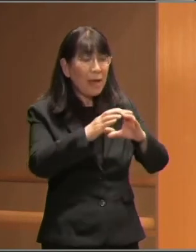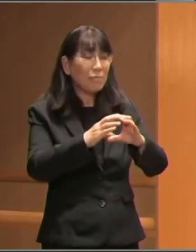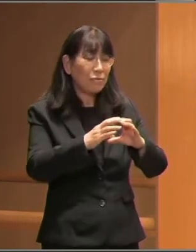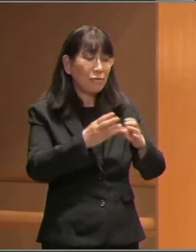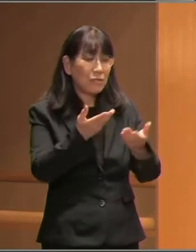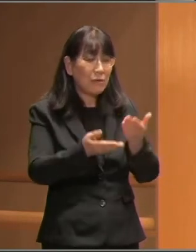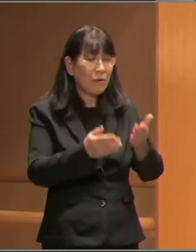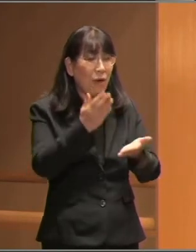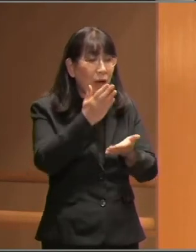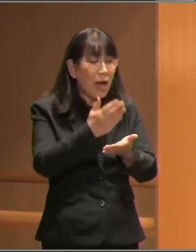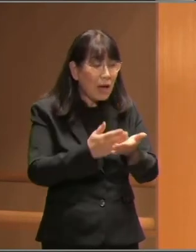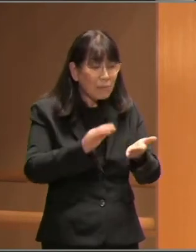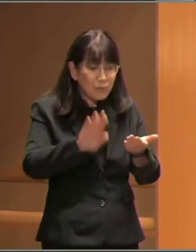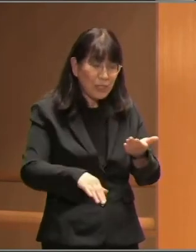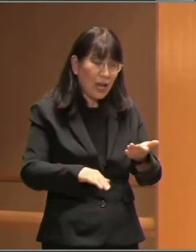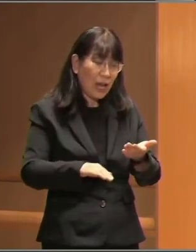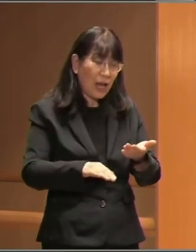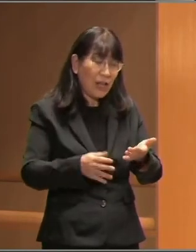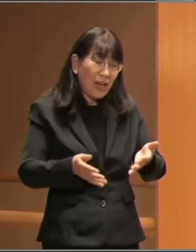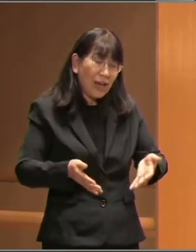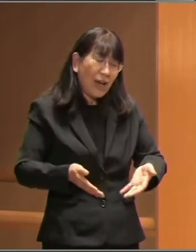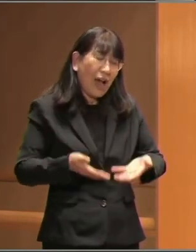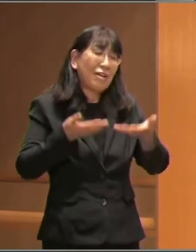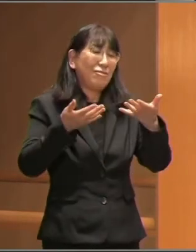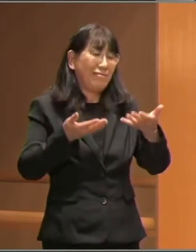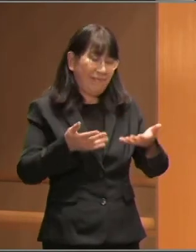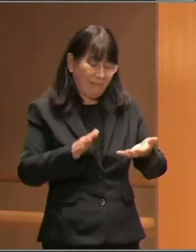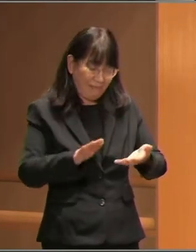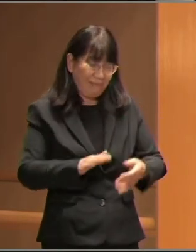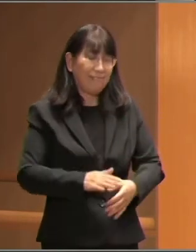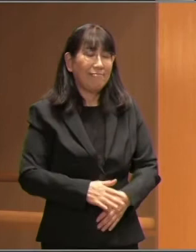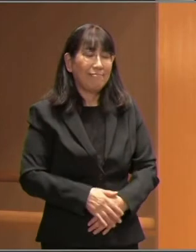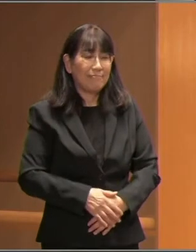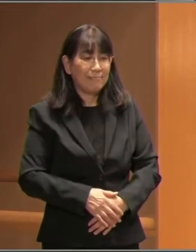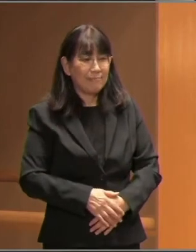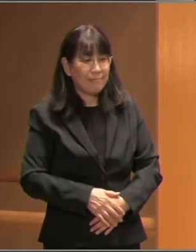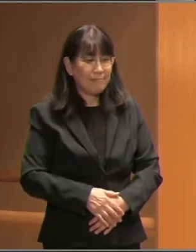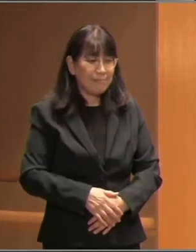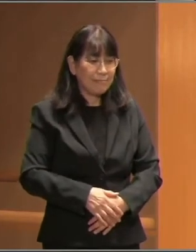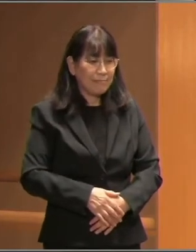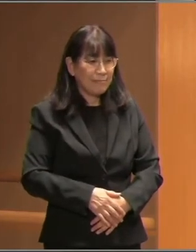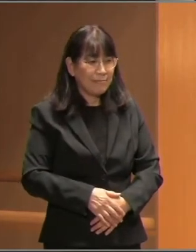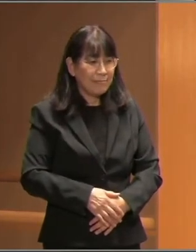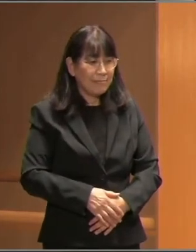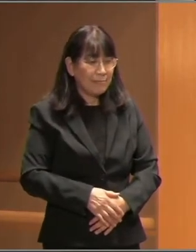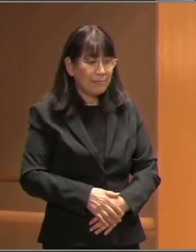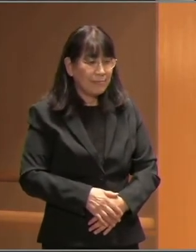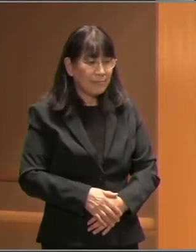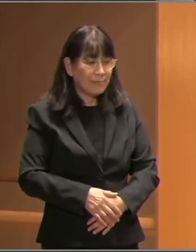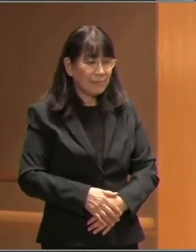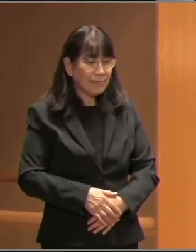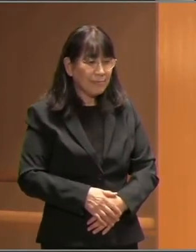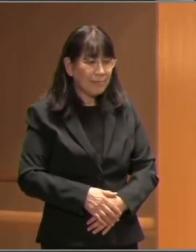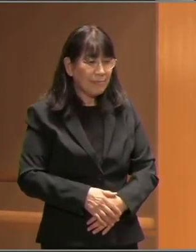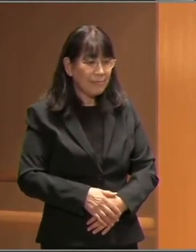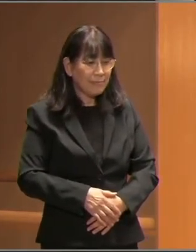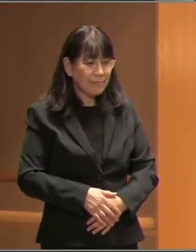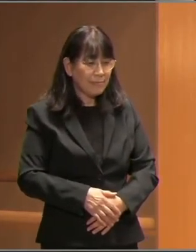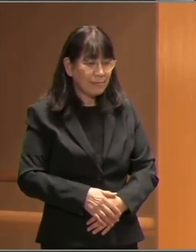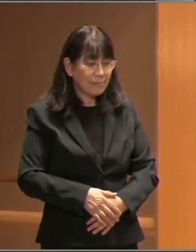the reinforcement, and again the weight has been reduced only half.